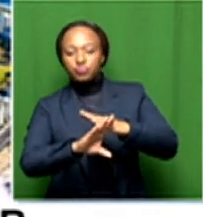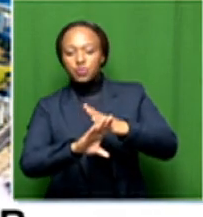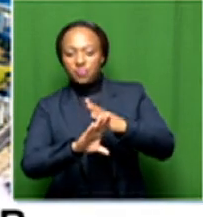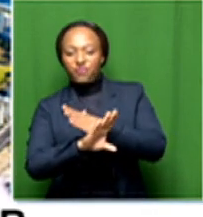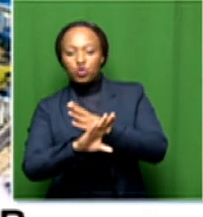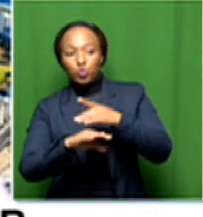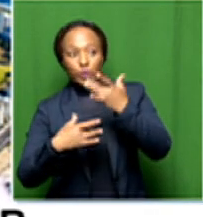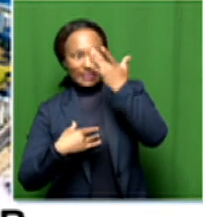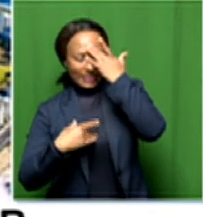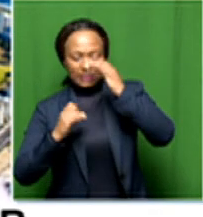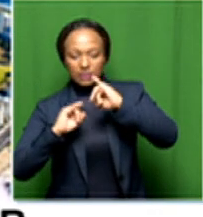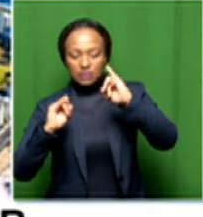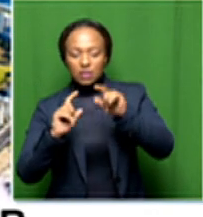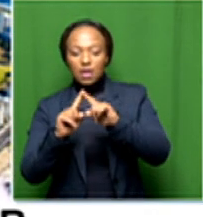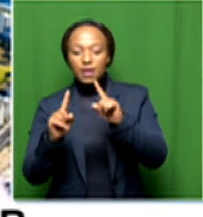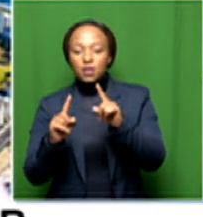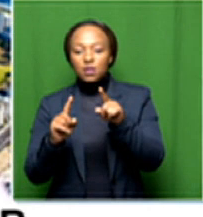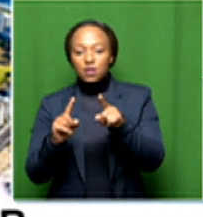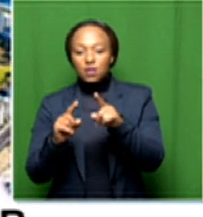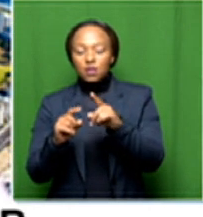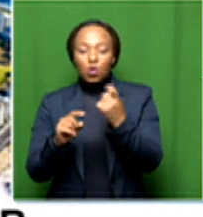first place. So it's one thing trying to find